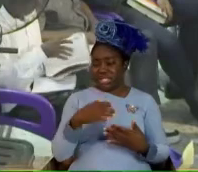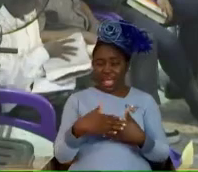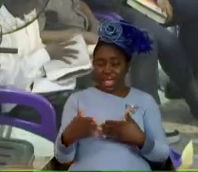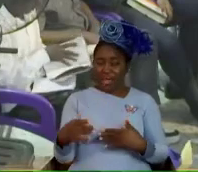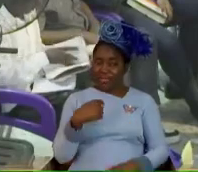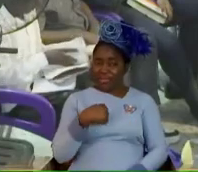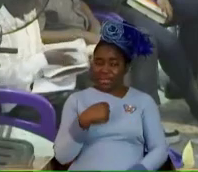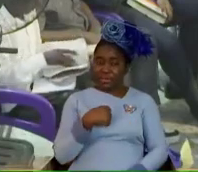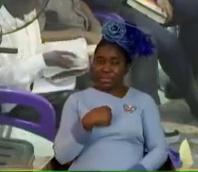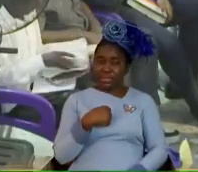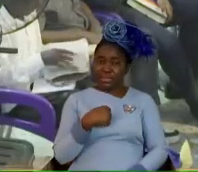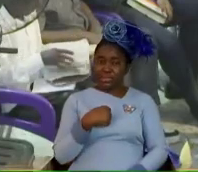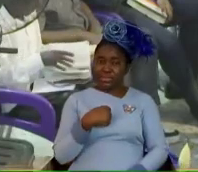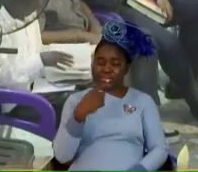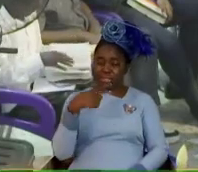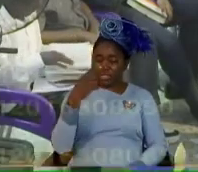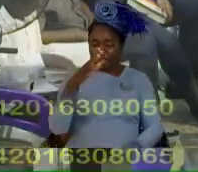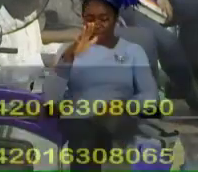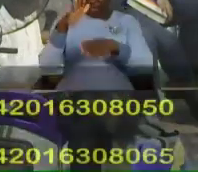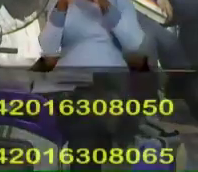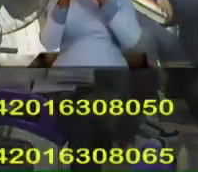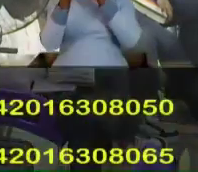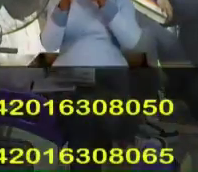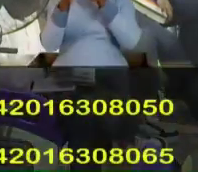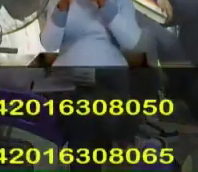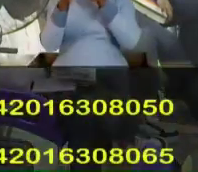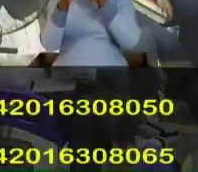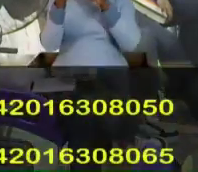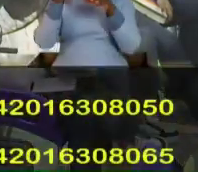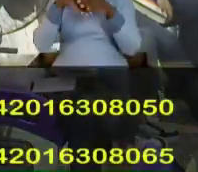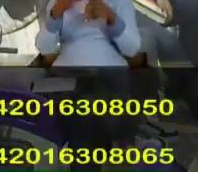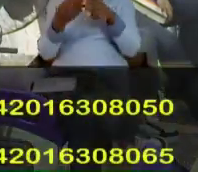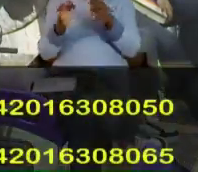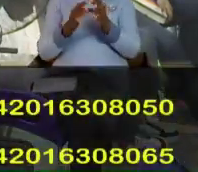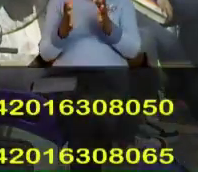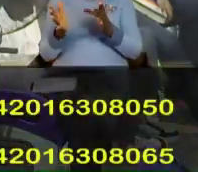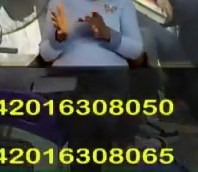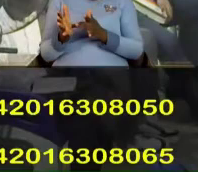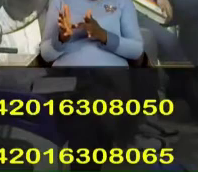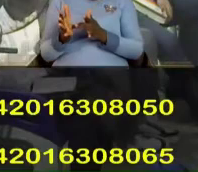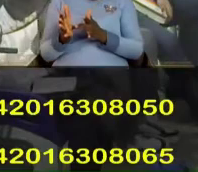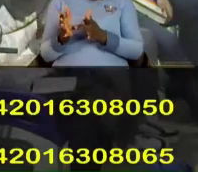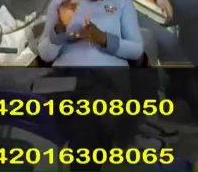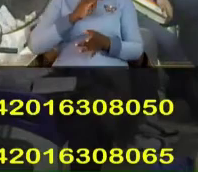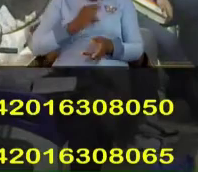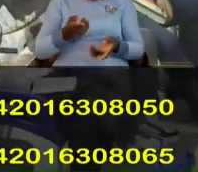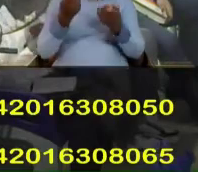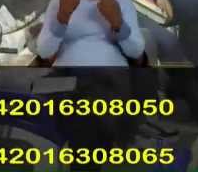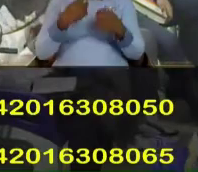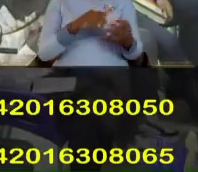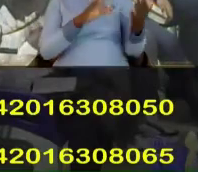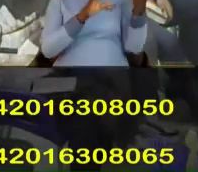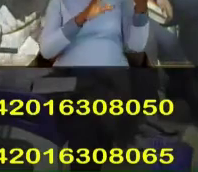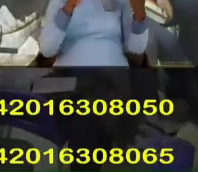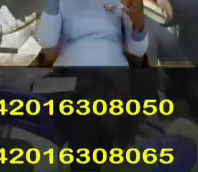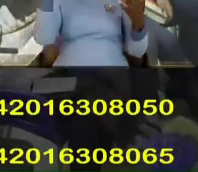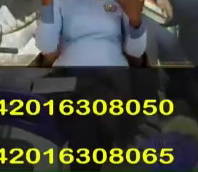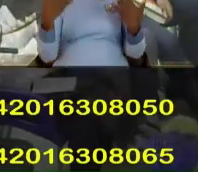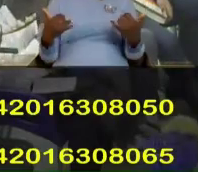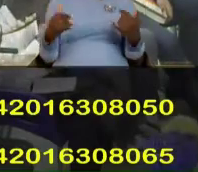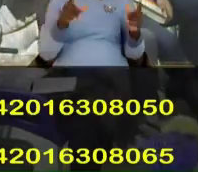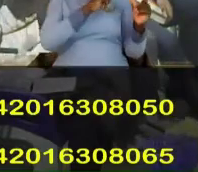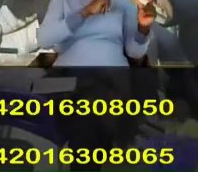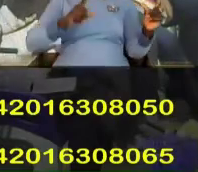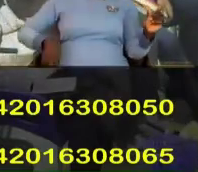after me. Say, Father, in the name of Jesus, come before you now. Lord